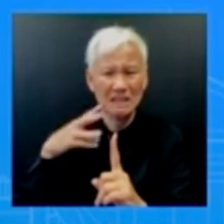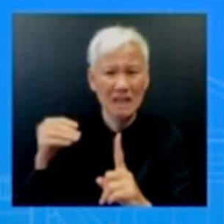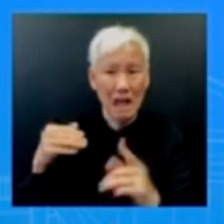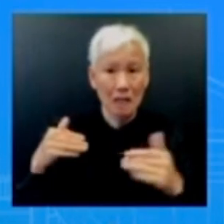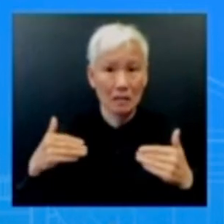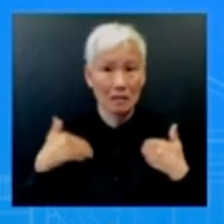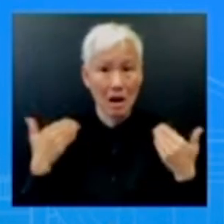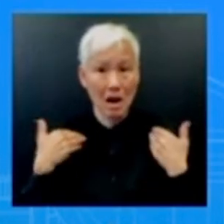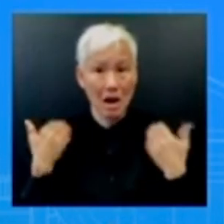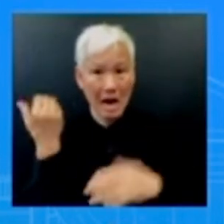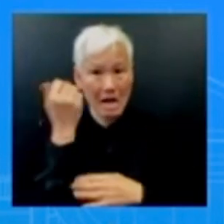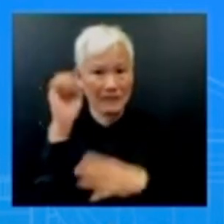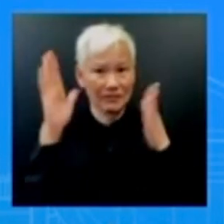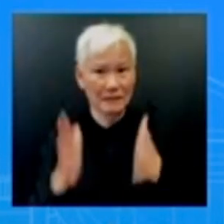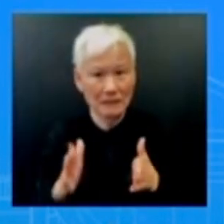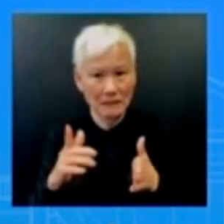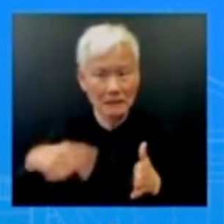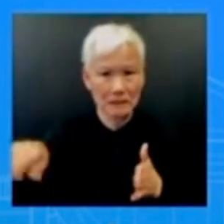the Willow Project?